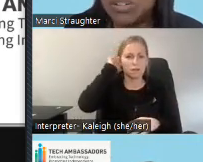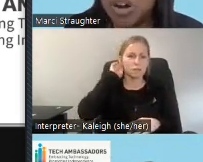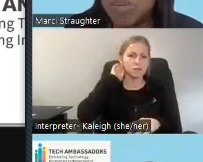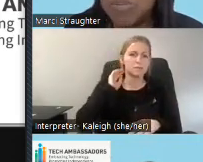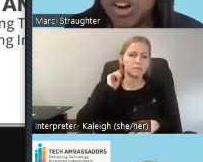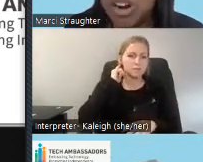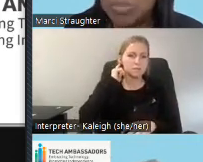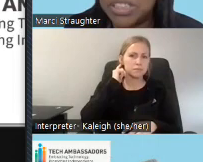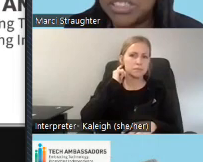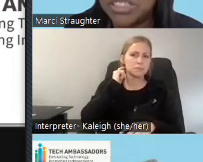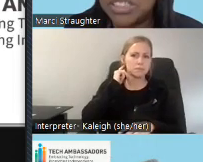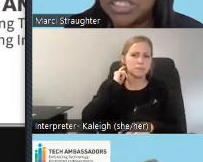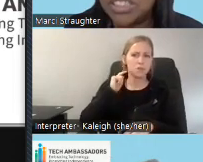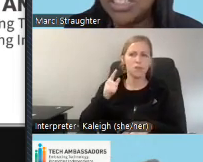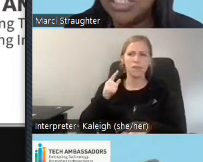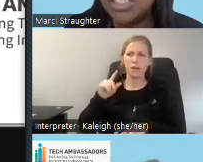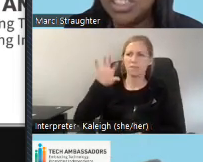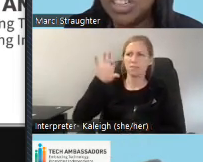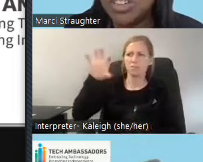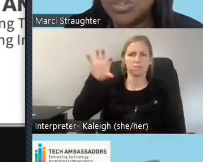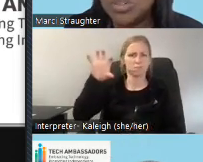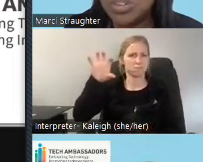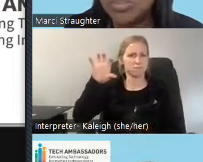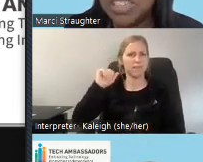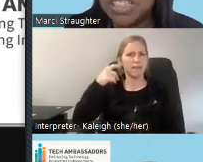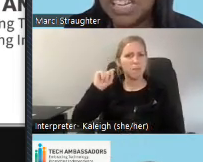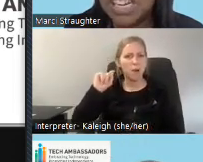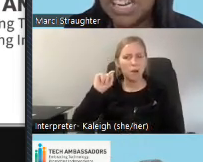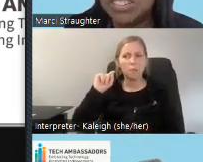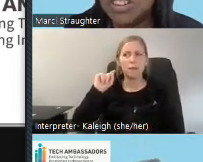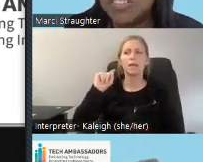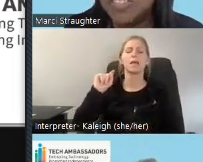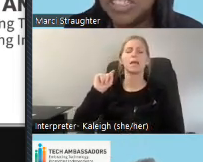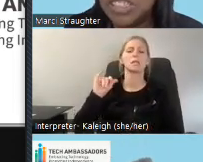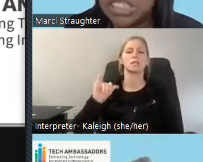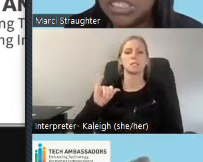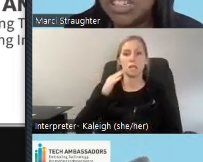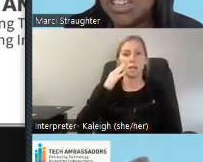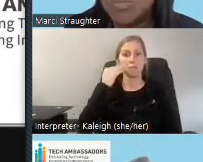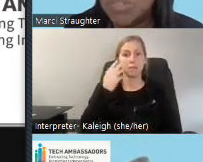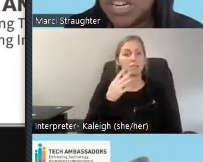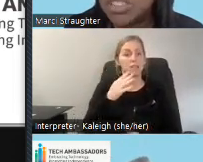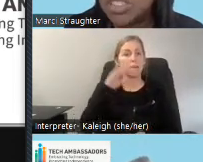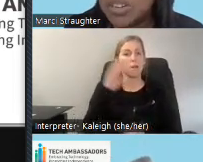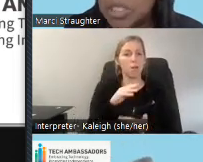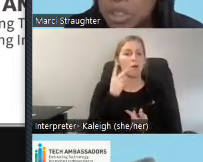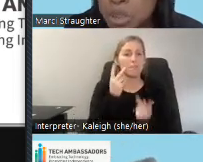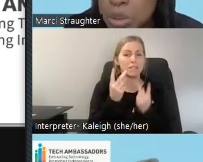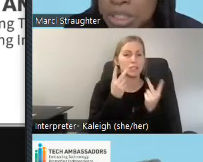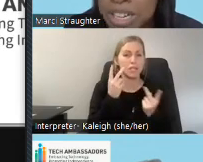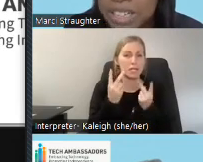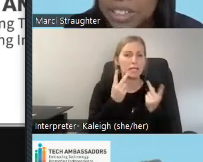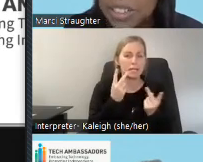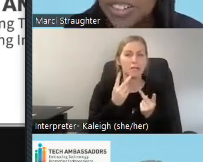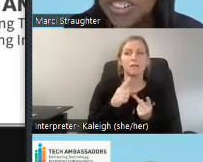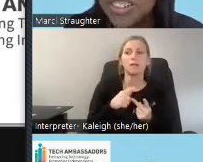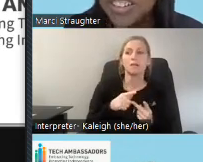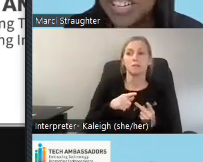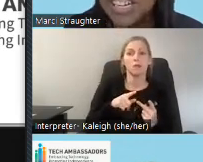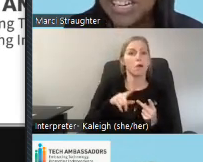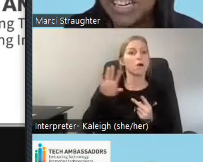the apartments. So because I had low vision, my service